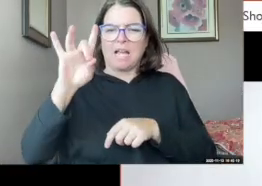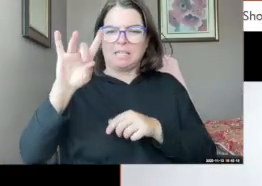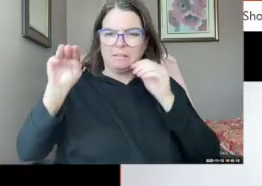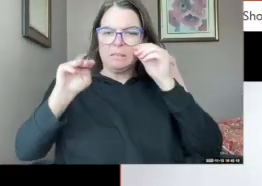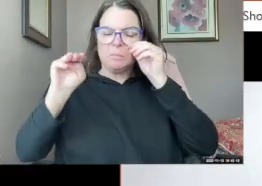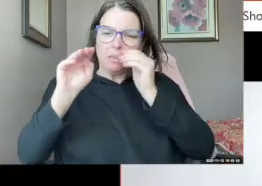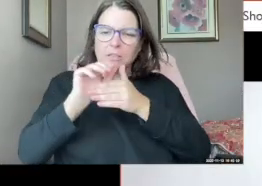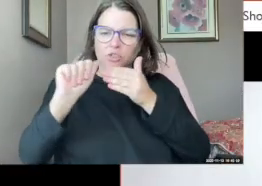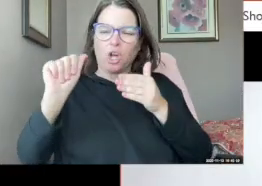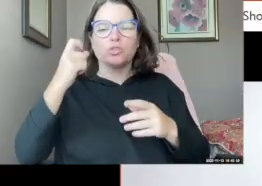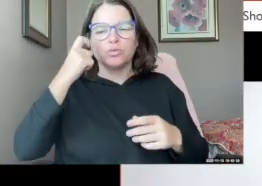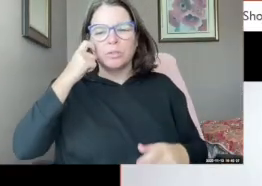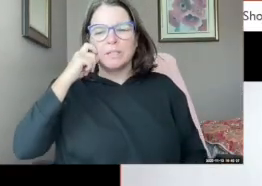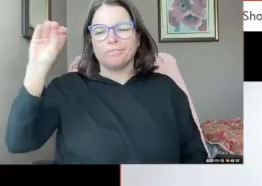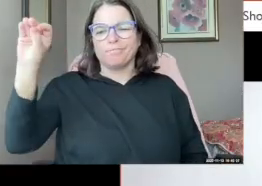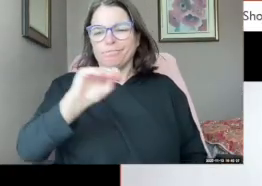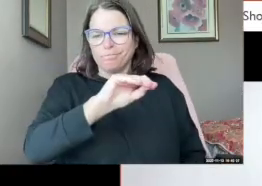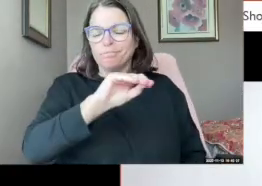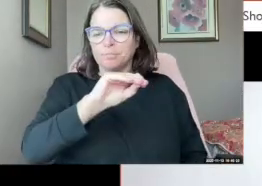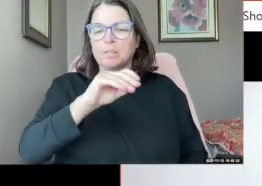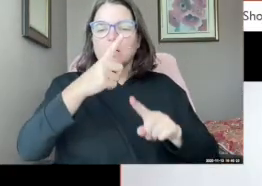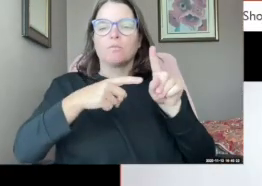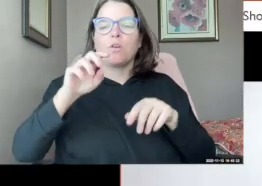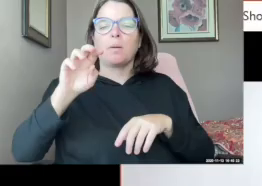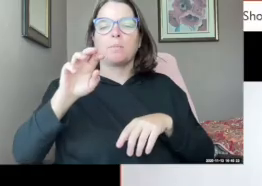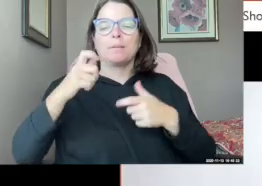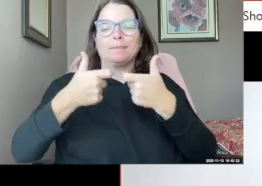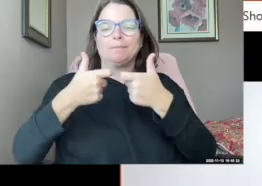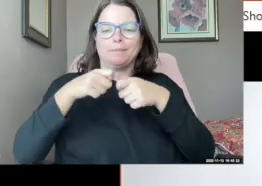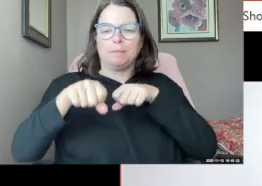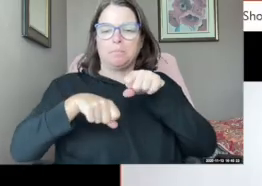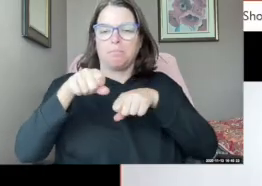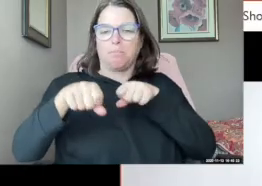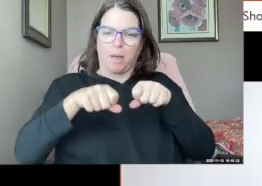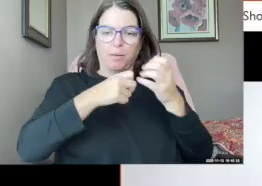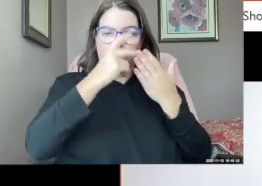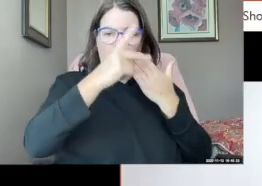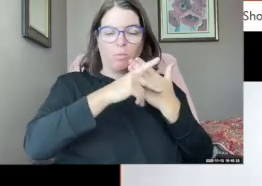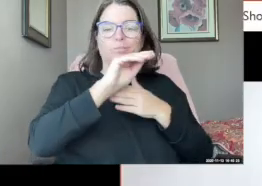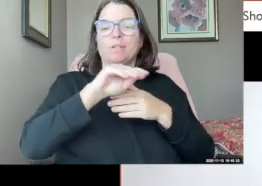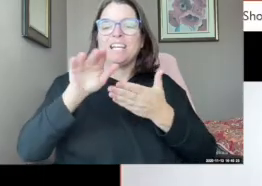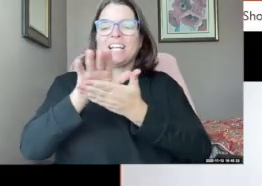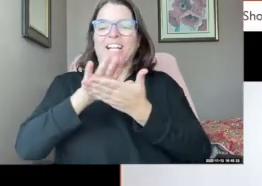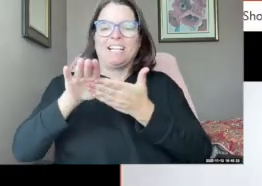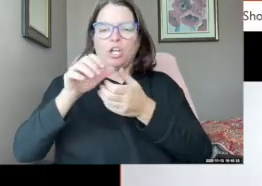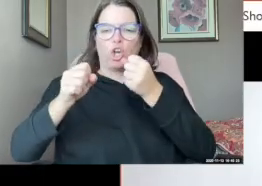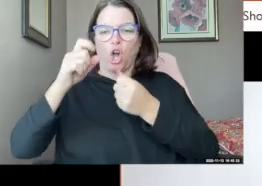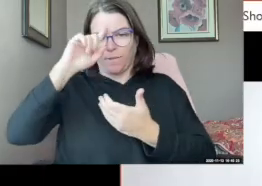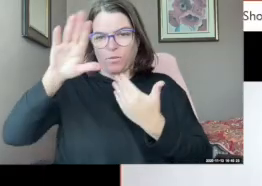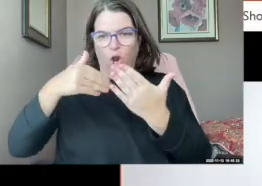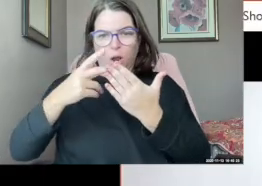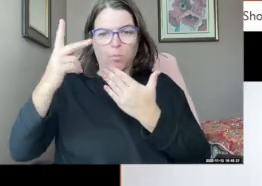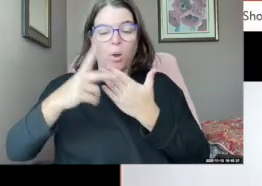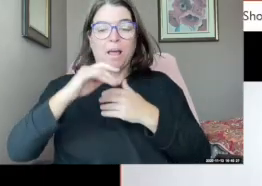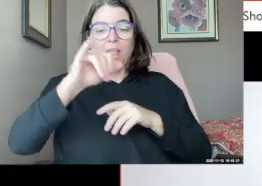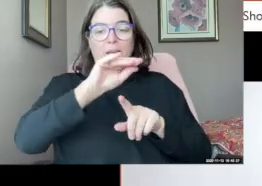program did have $18 million that was recently moved from the e-bike program to our